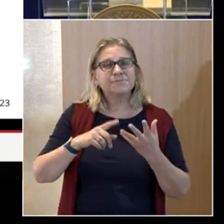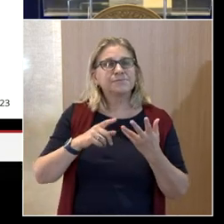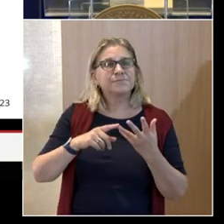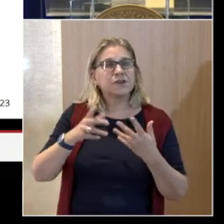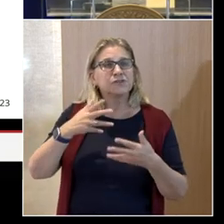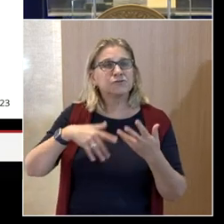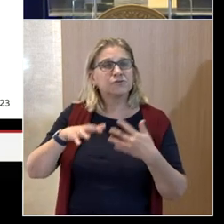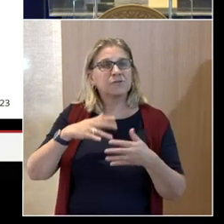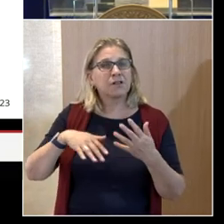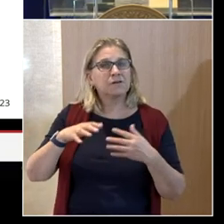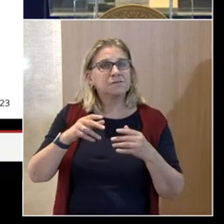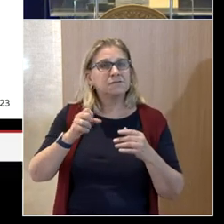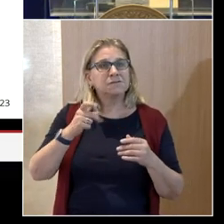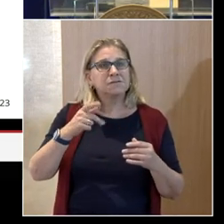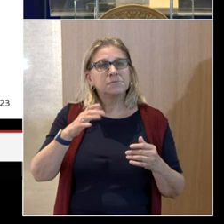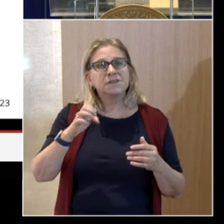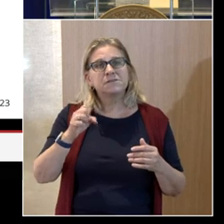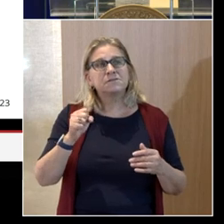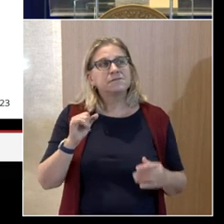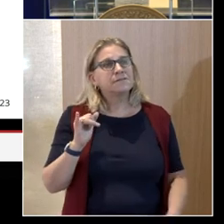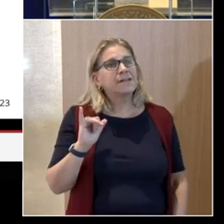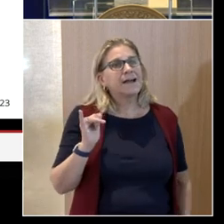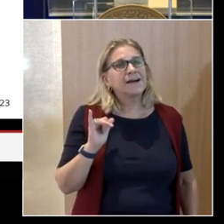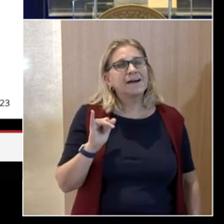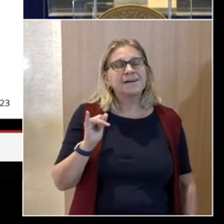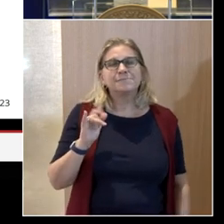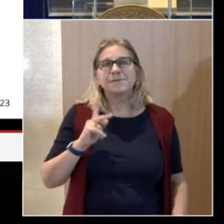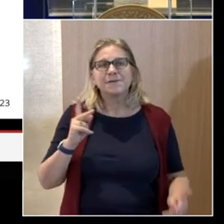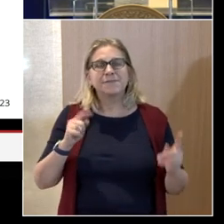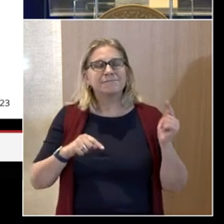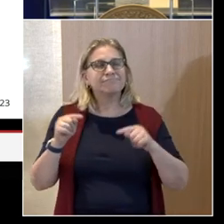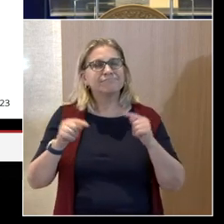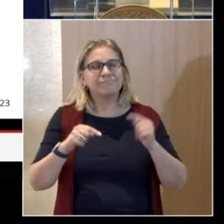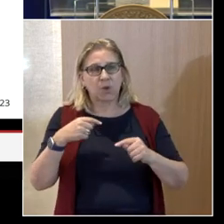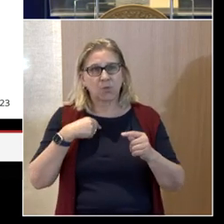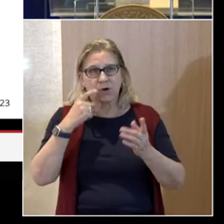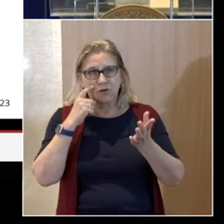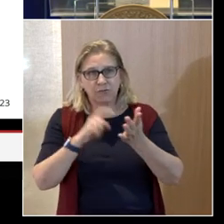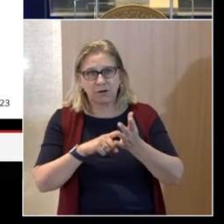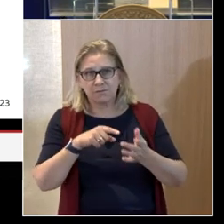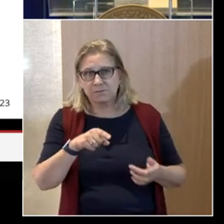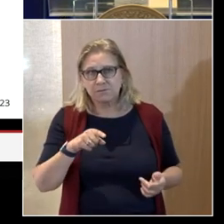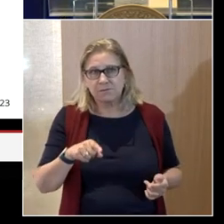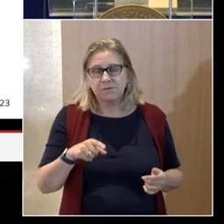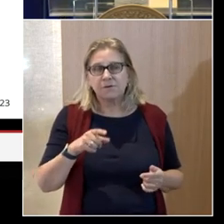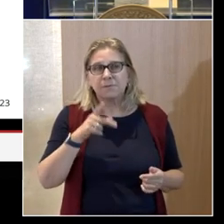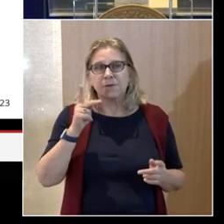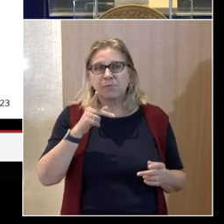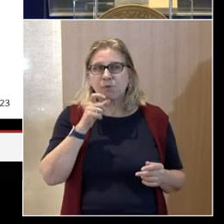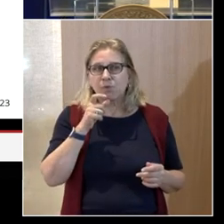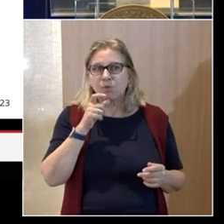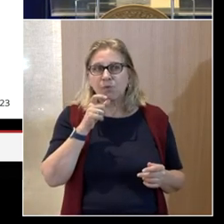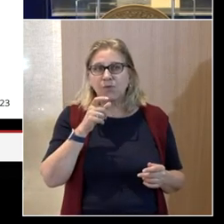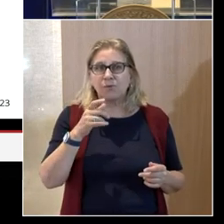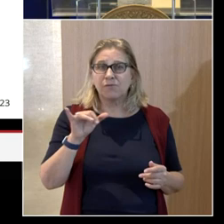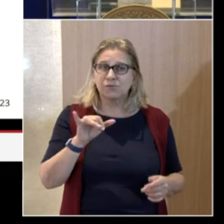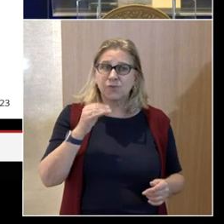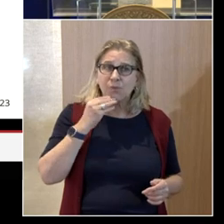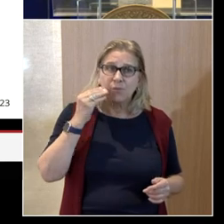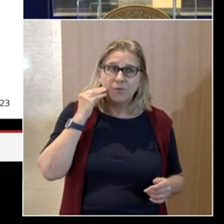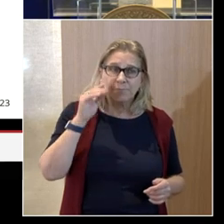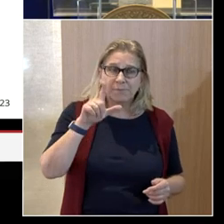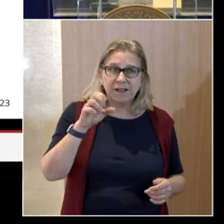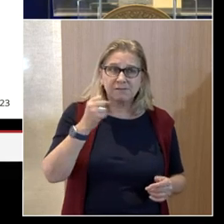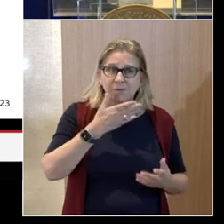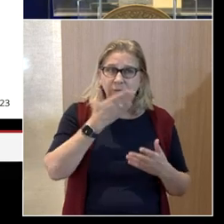safety, human services, recognizing that we need to think about our unhoused residents. That is also a critical